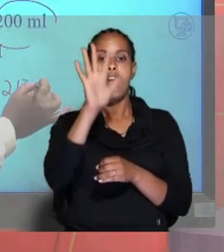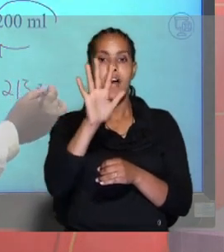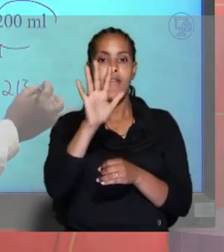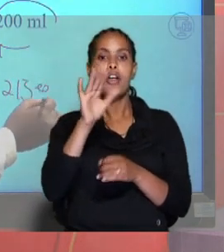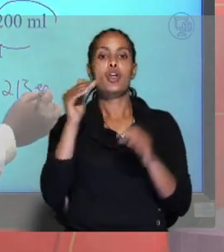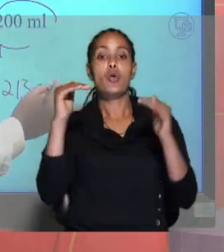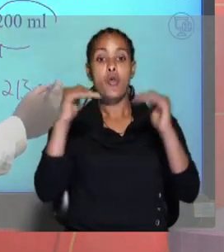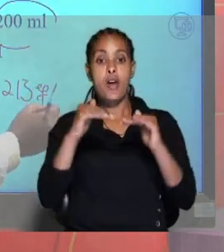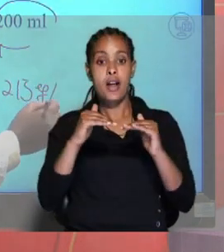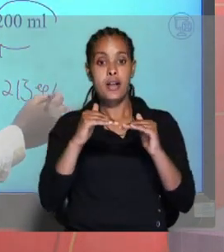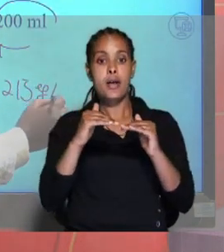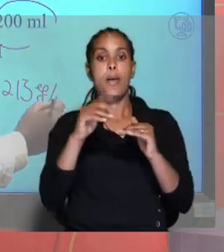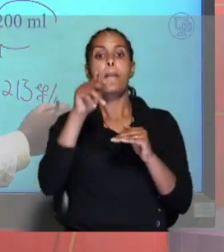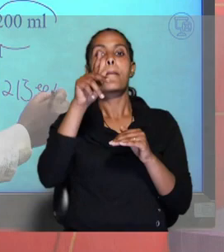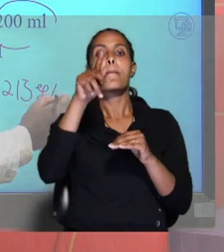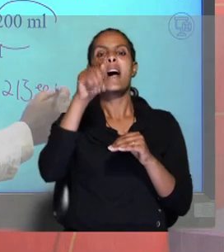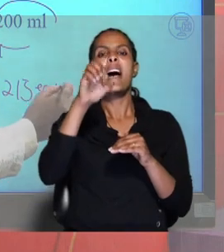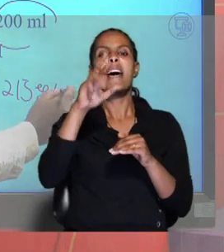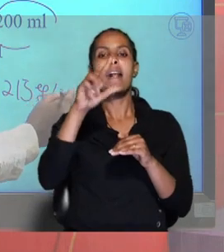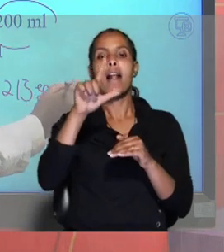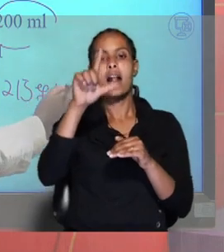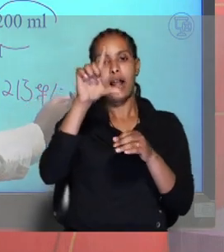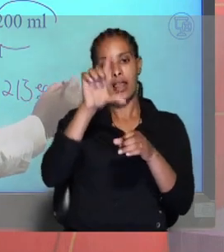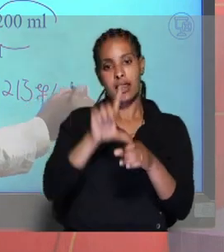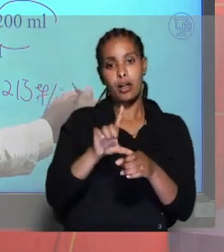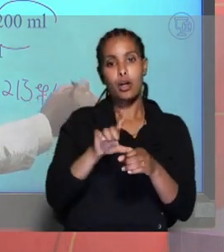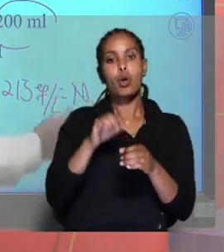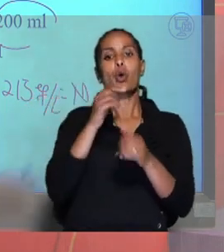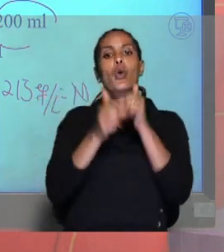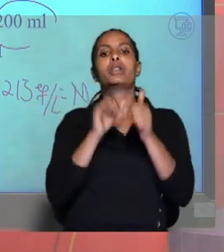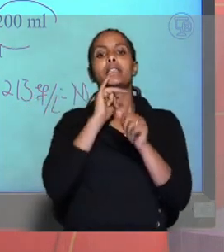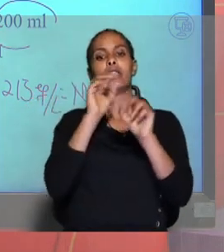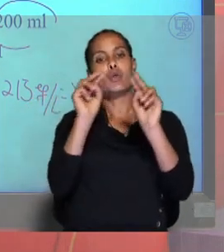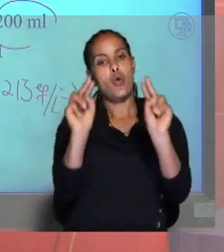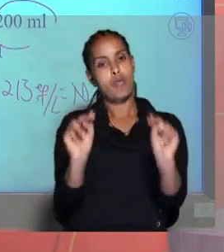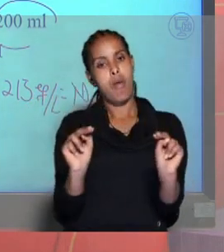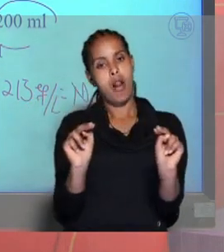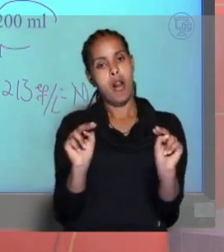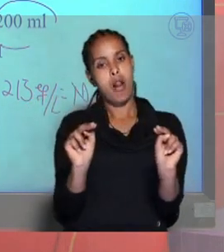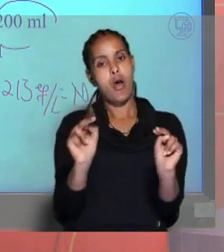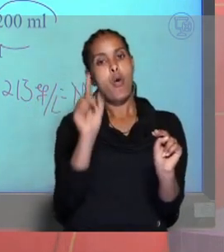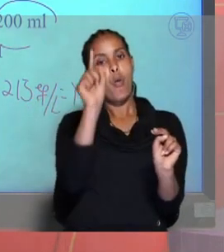1.215 equivalent per liter, which is normal,